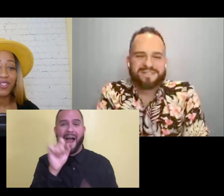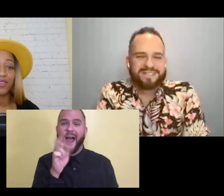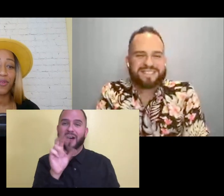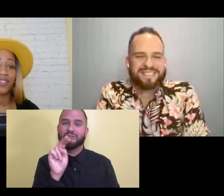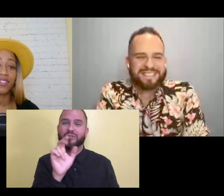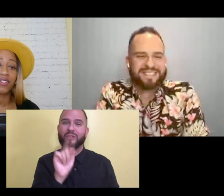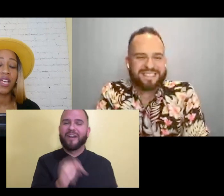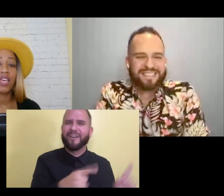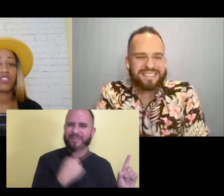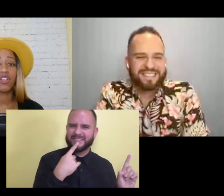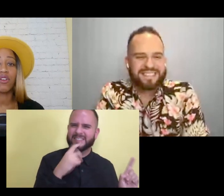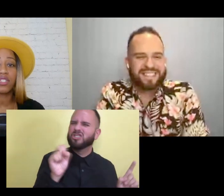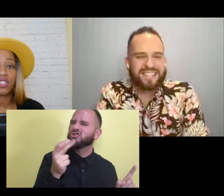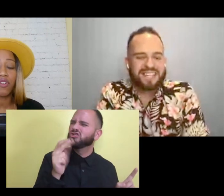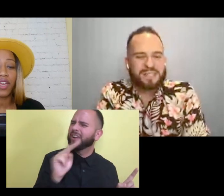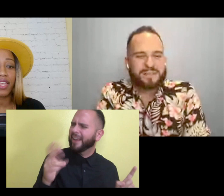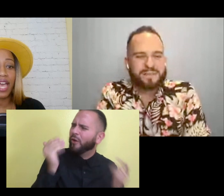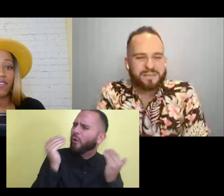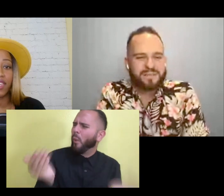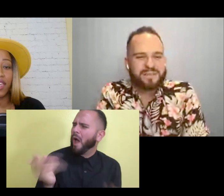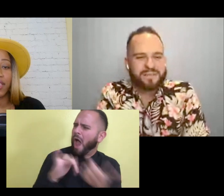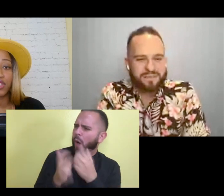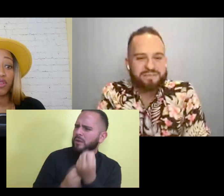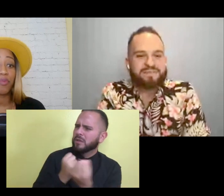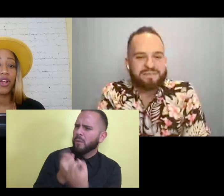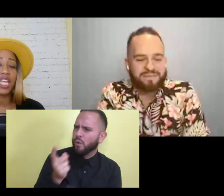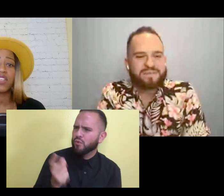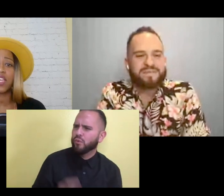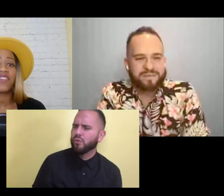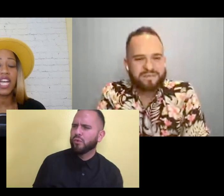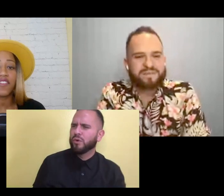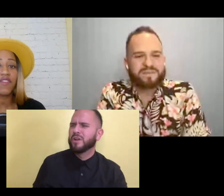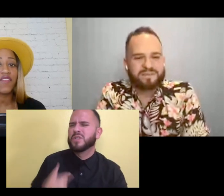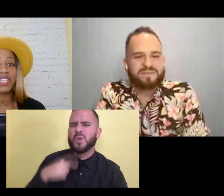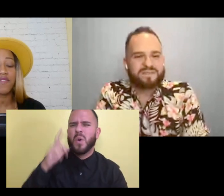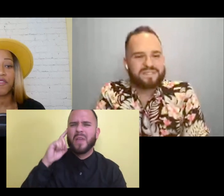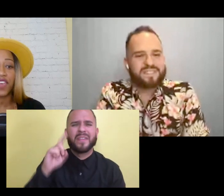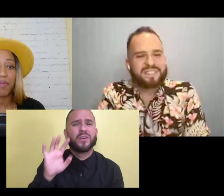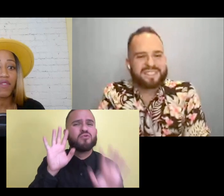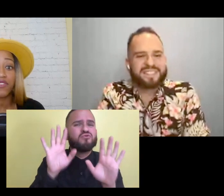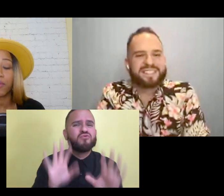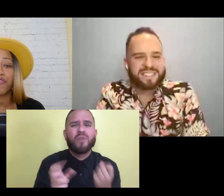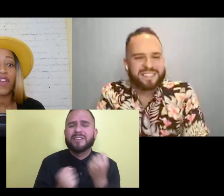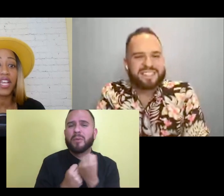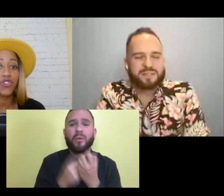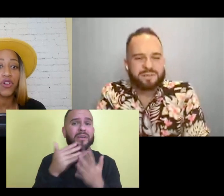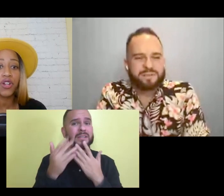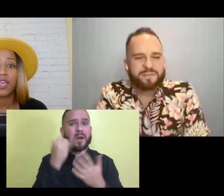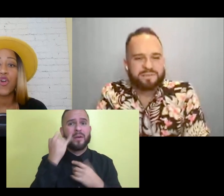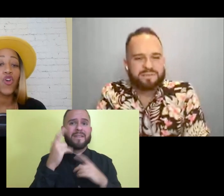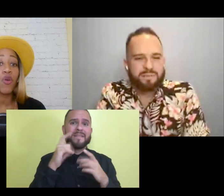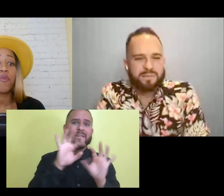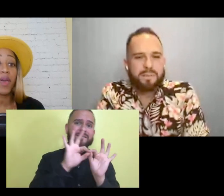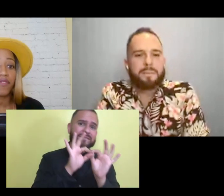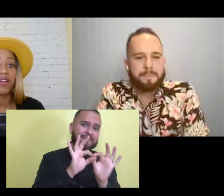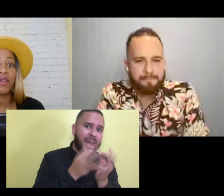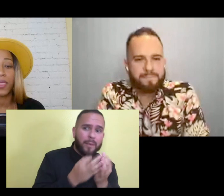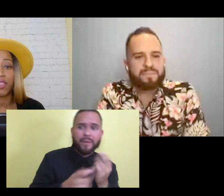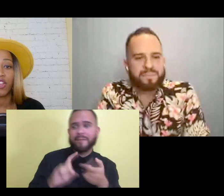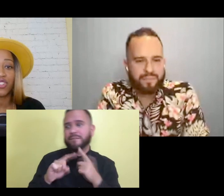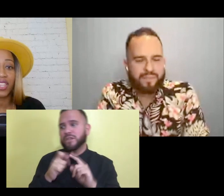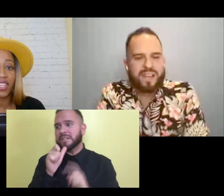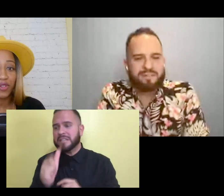can we support you? So it's just great having that support. Even if it's not from family, even if it's from friends or